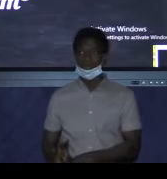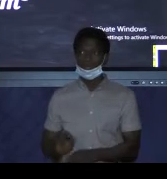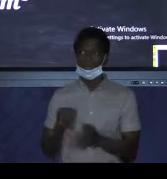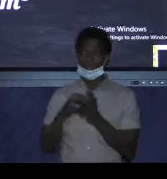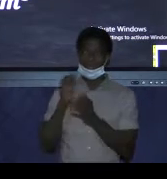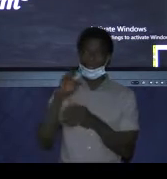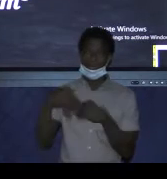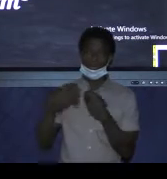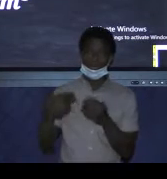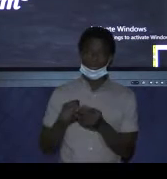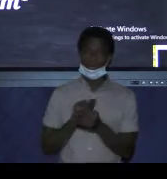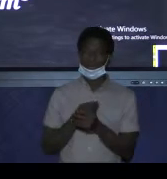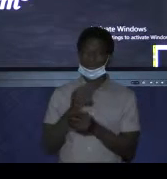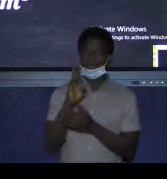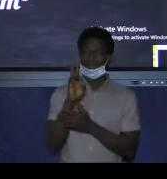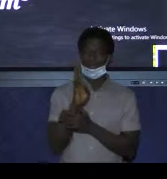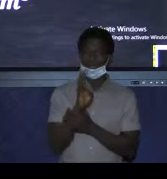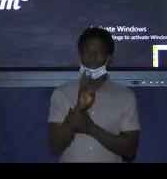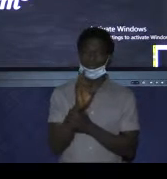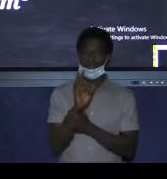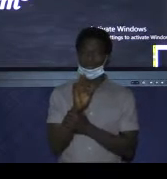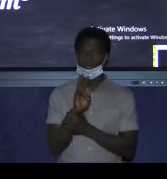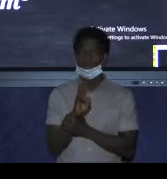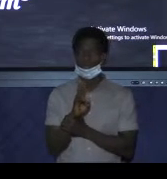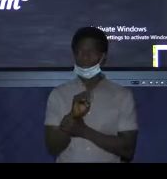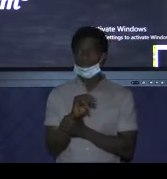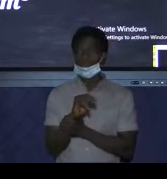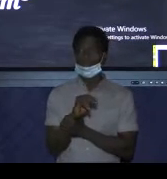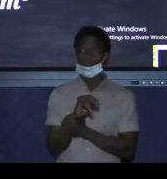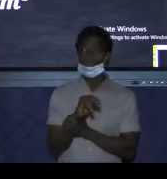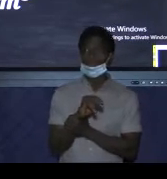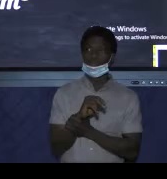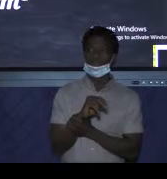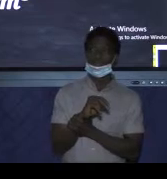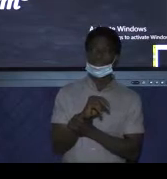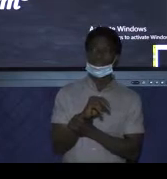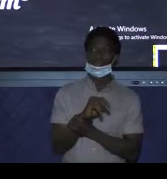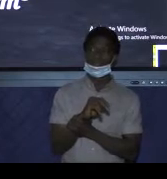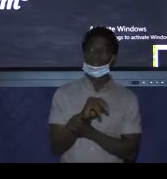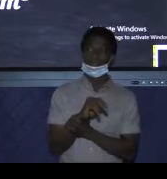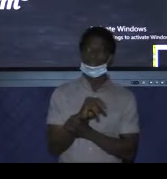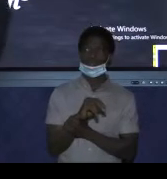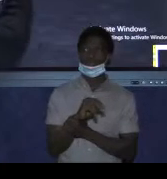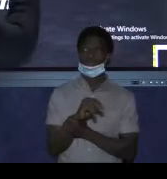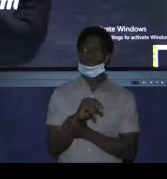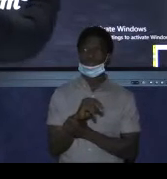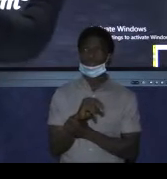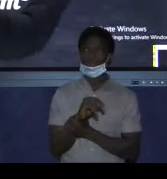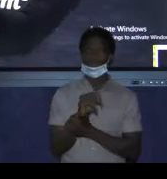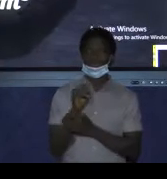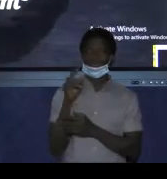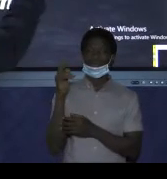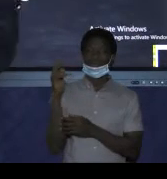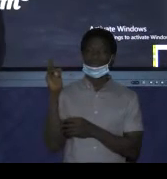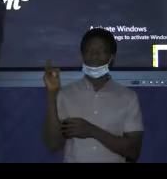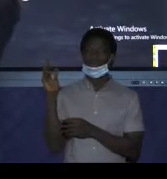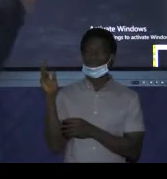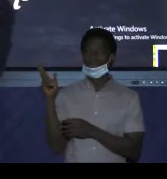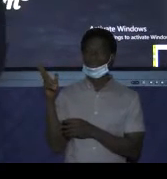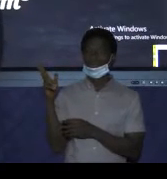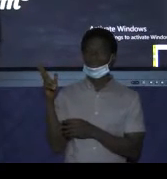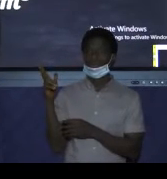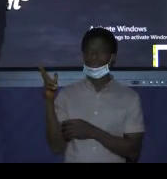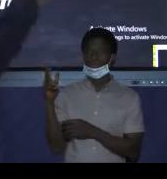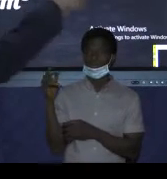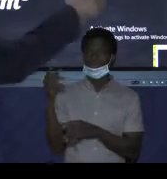us 792, and that is because, let me quickly work it here. 36 times 22, 3 times 3 is 9. 9 times